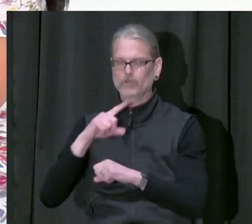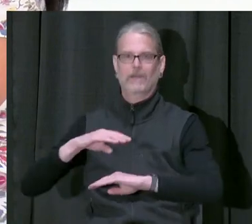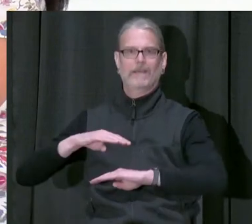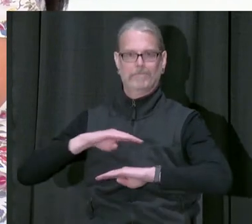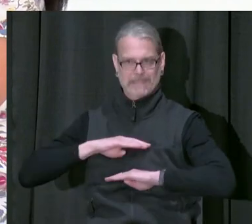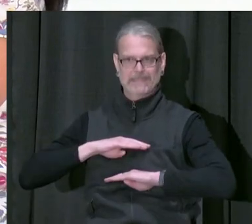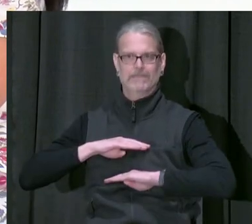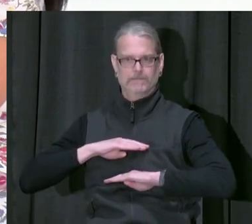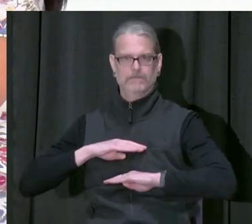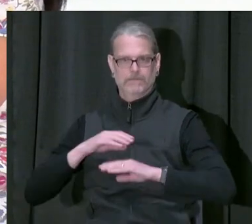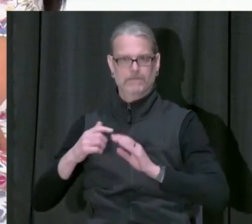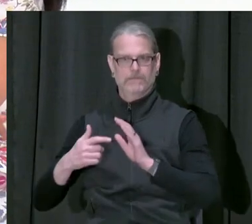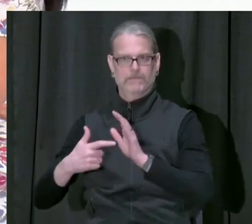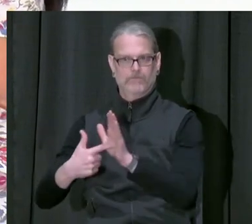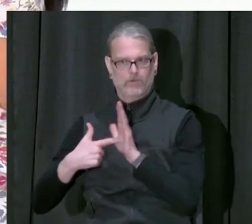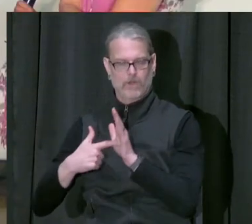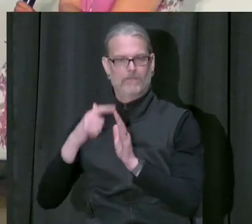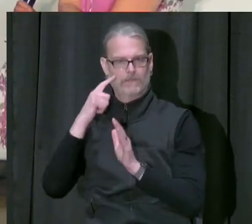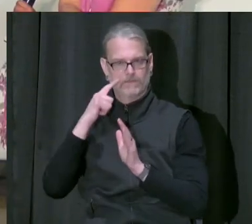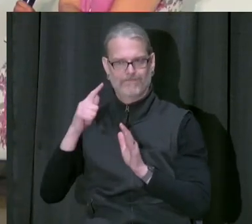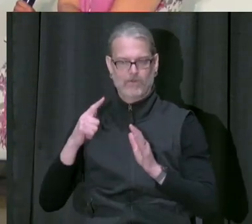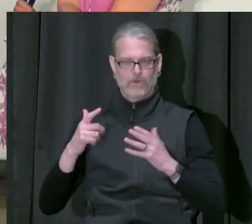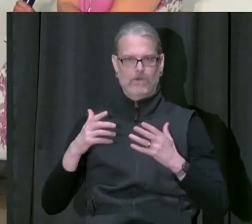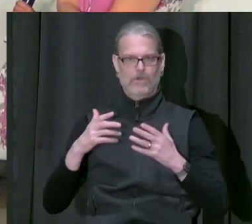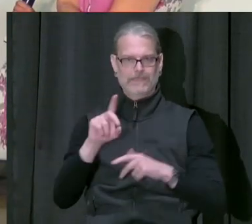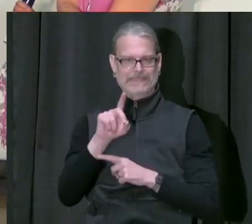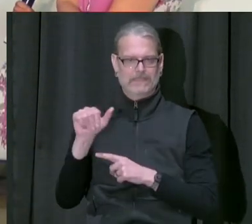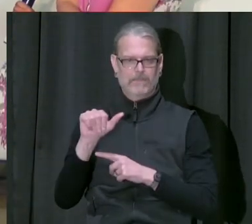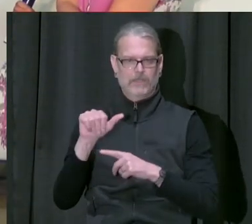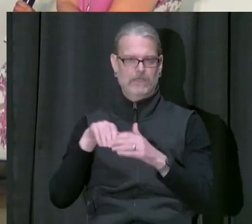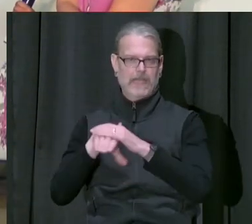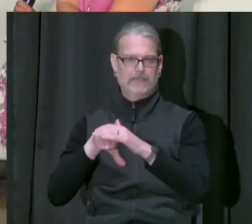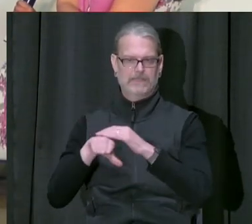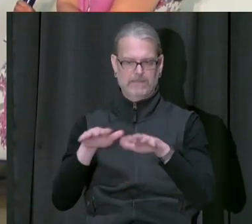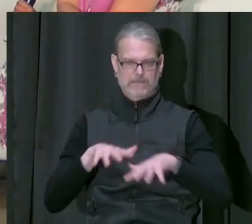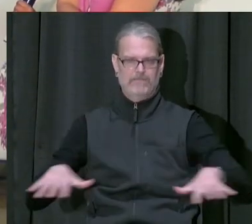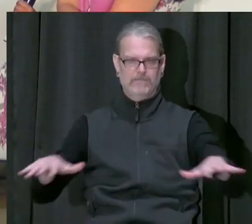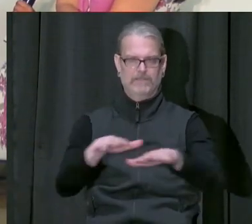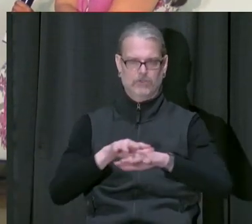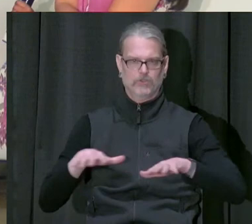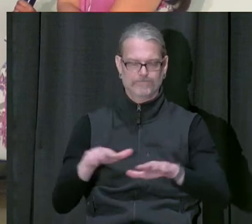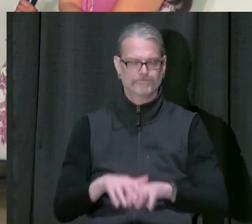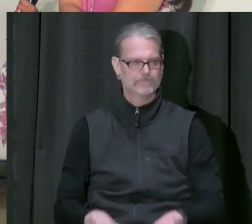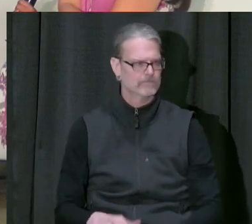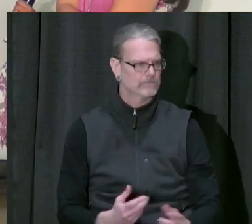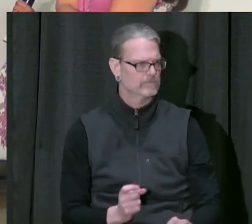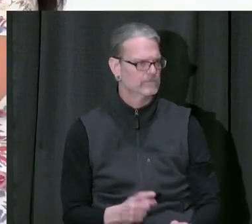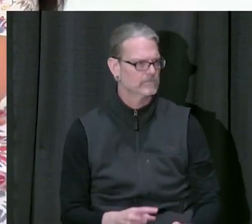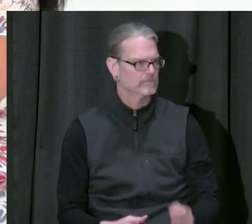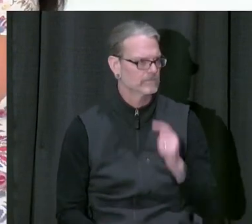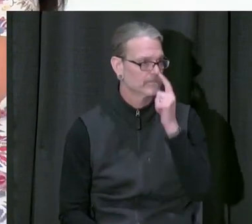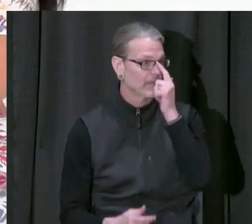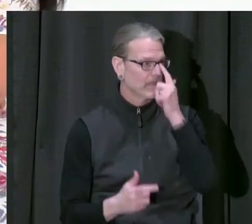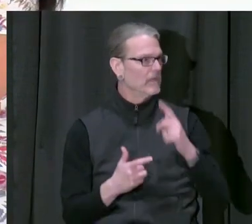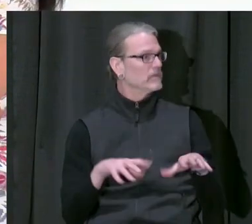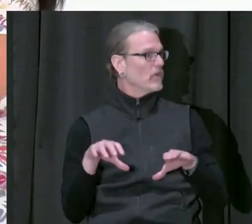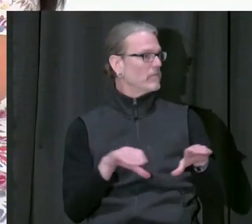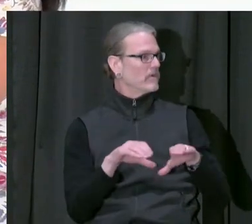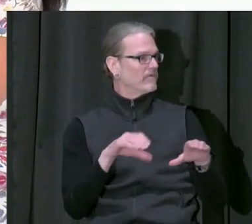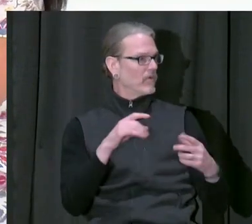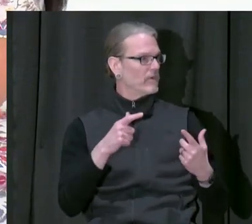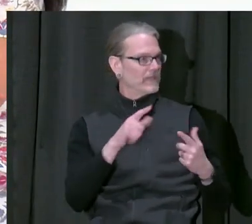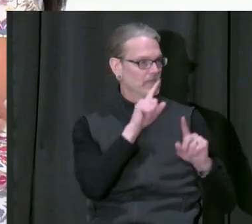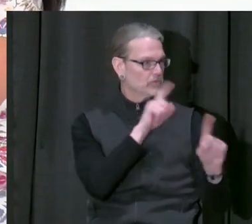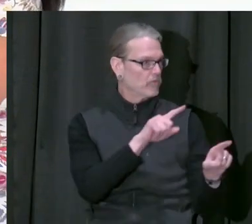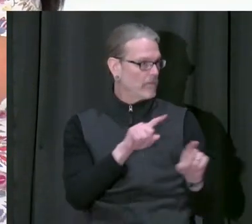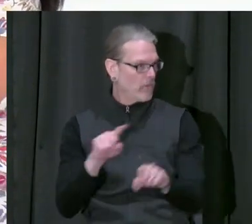physical accessibility. Now, what's the progress involved with accessibility conformance reporting? So right now, the biggest problem with